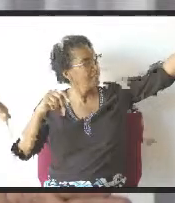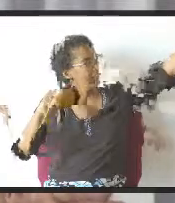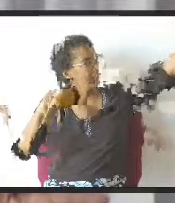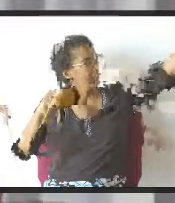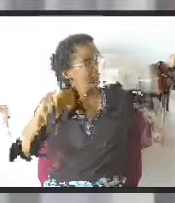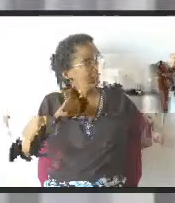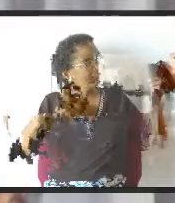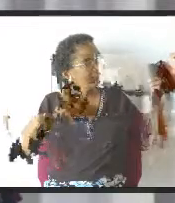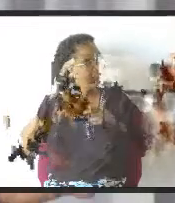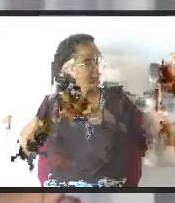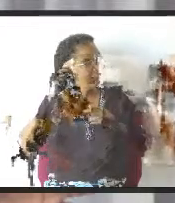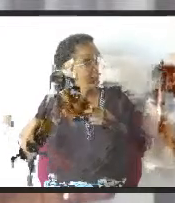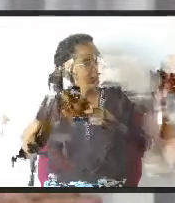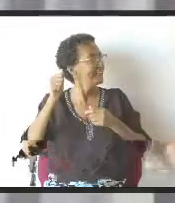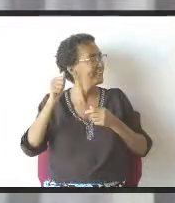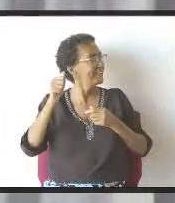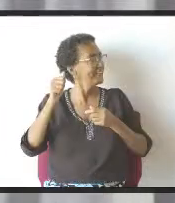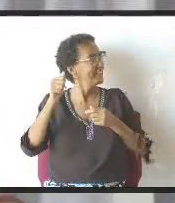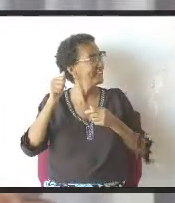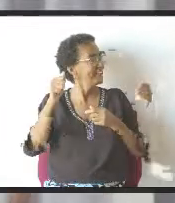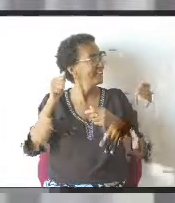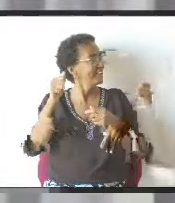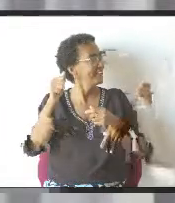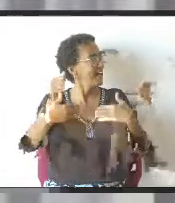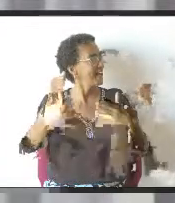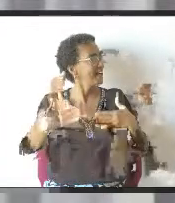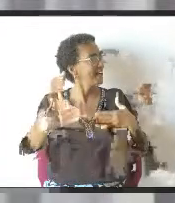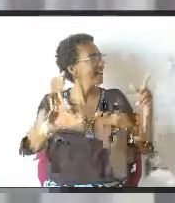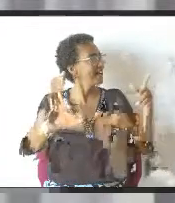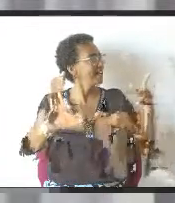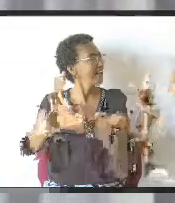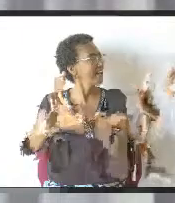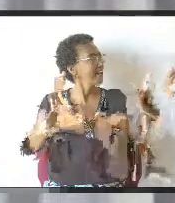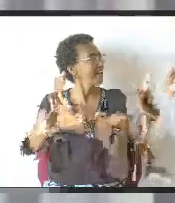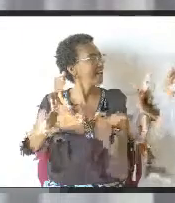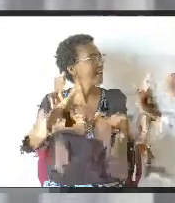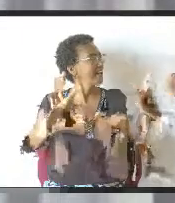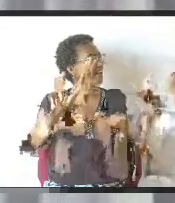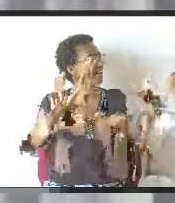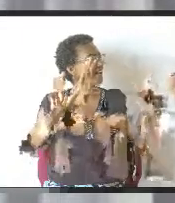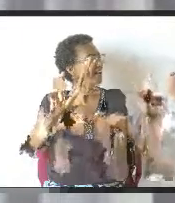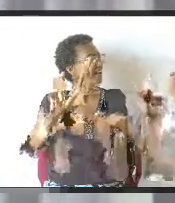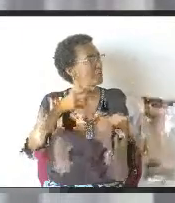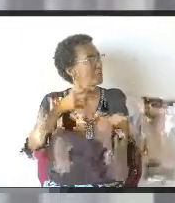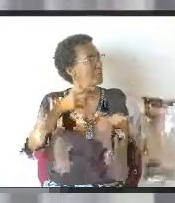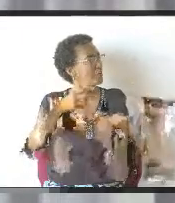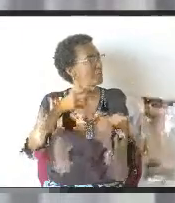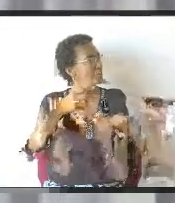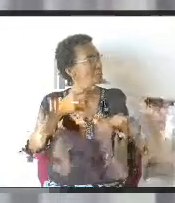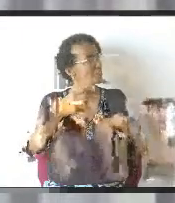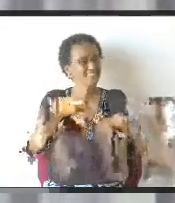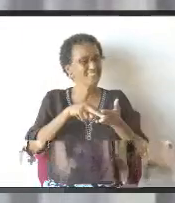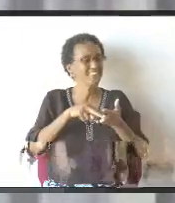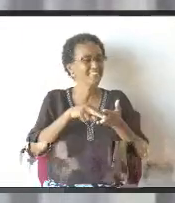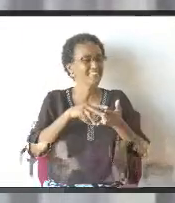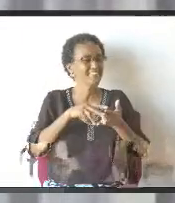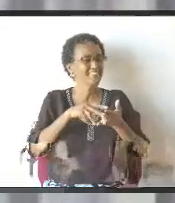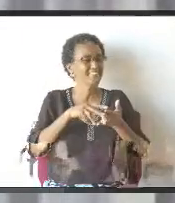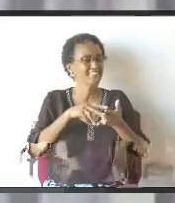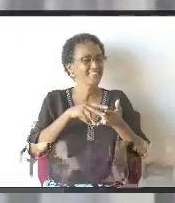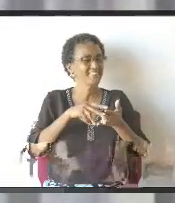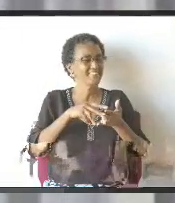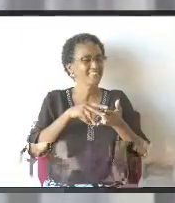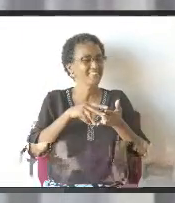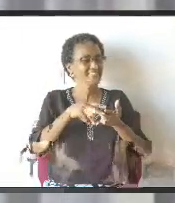Yes? All right, so we're happy to have Anya B, right? One of our rising stars from Havenhill Baptist Church, from grassroots right